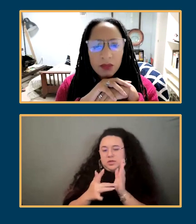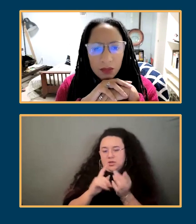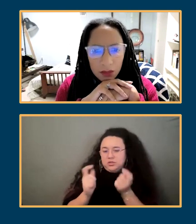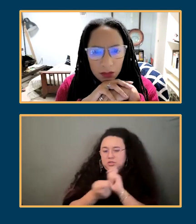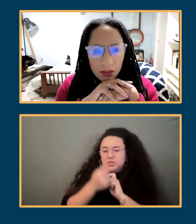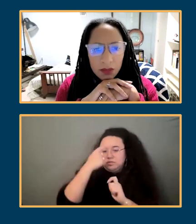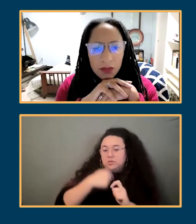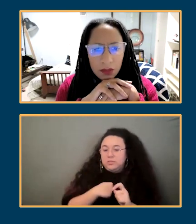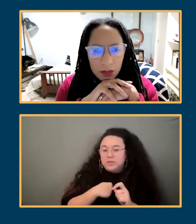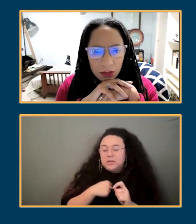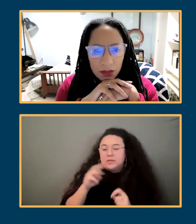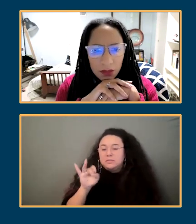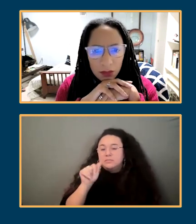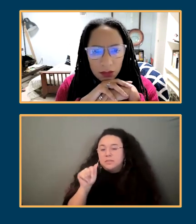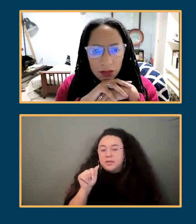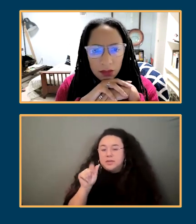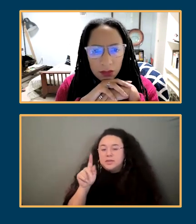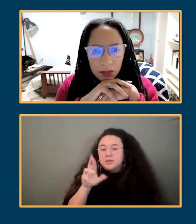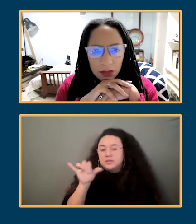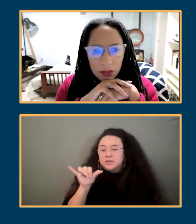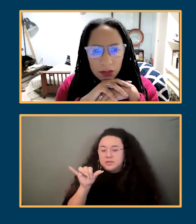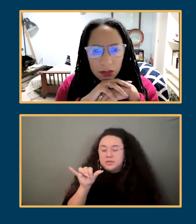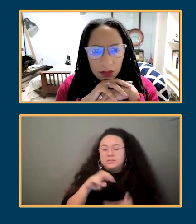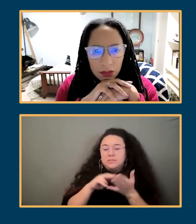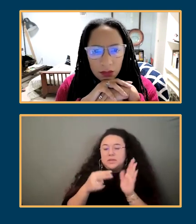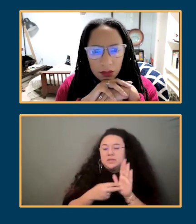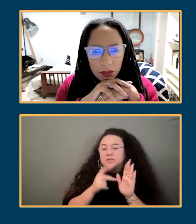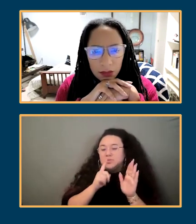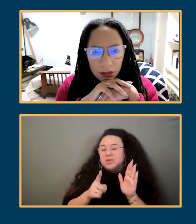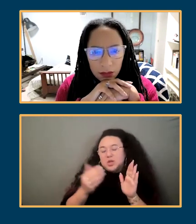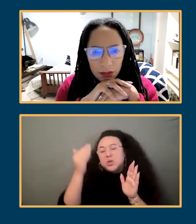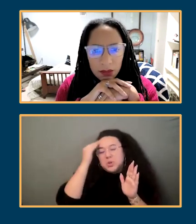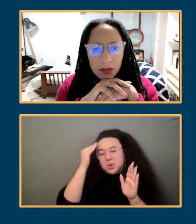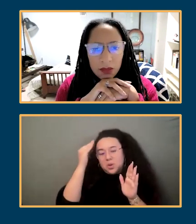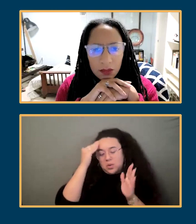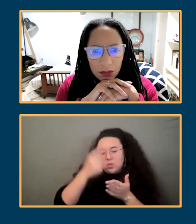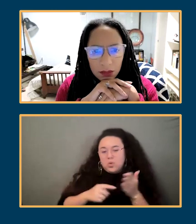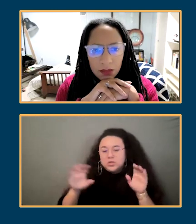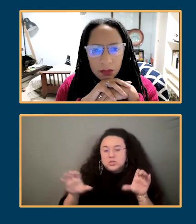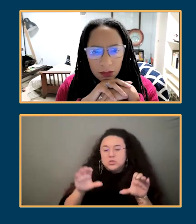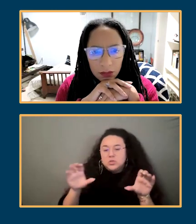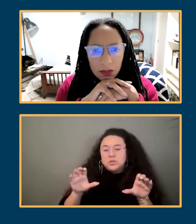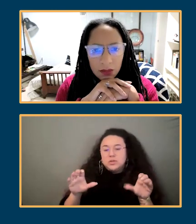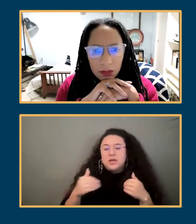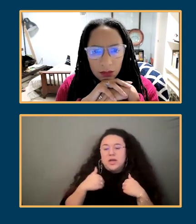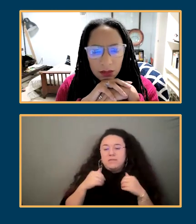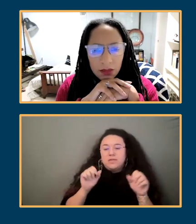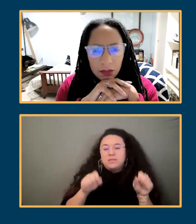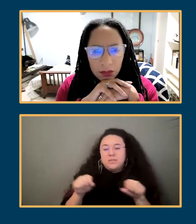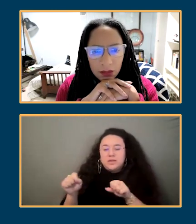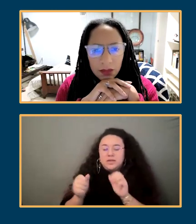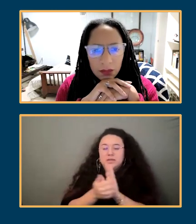But to me, media literacy means really knowing what you're doing and having the ability